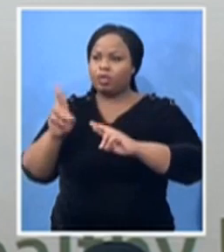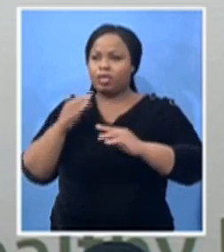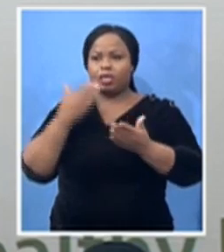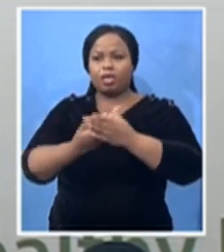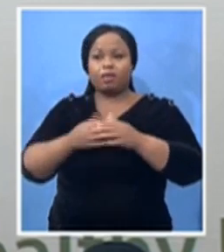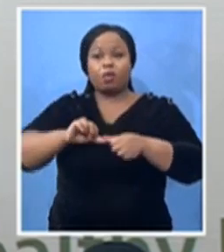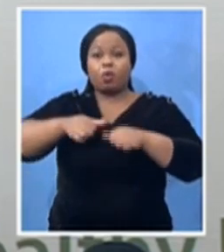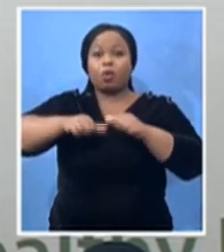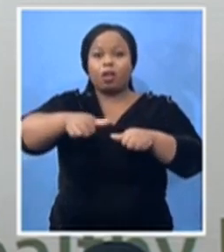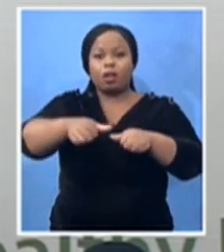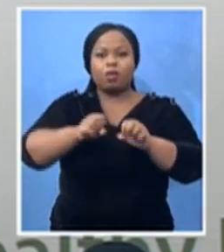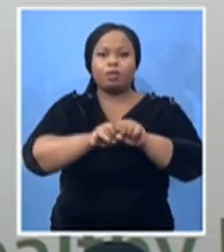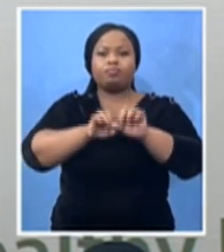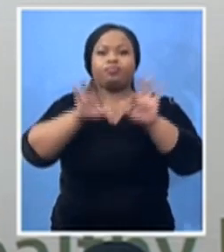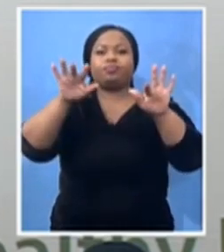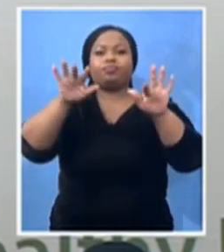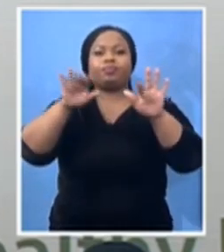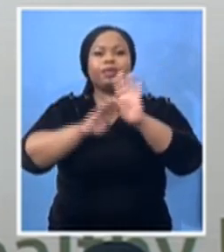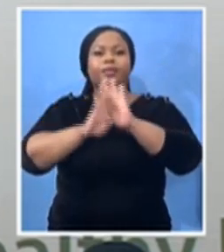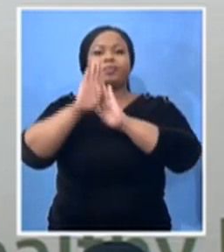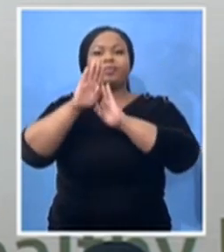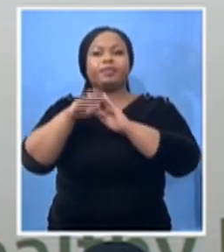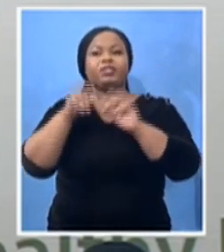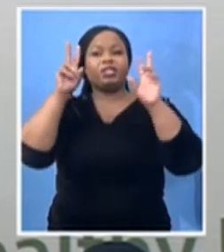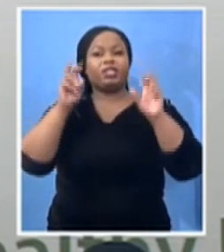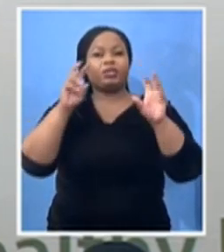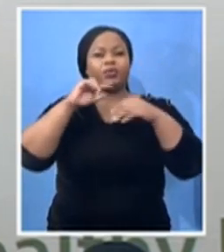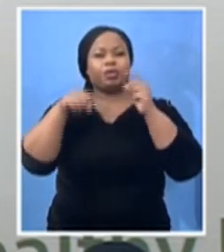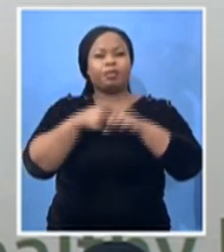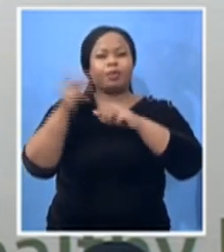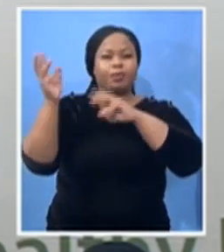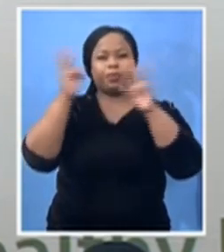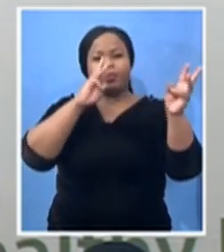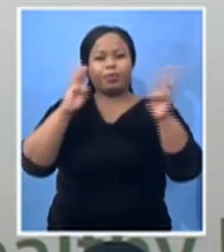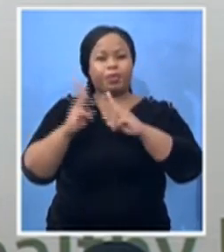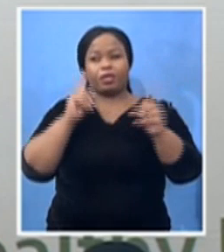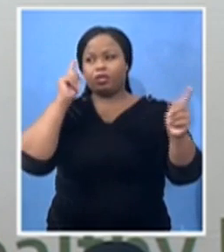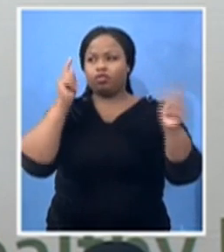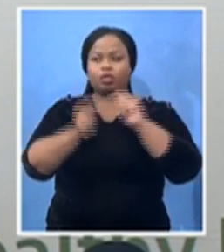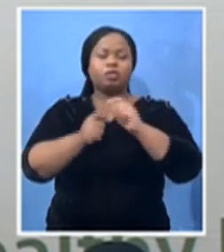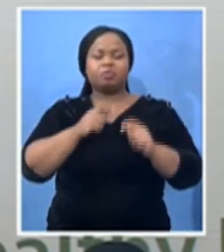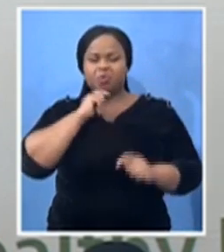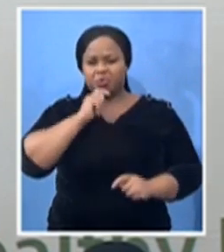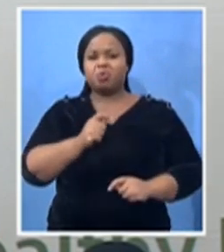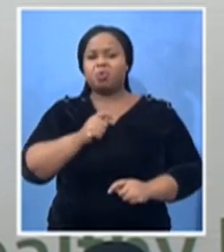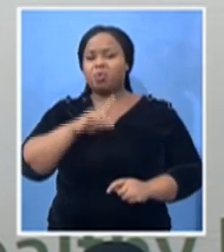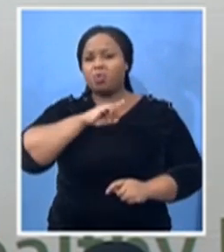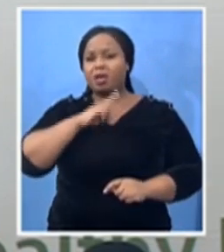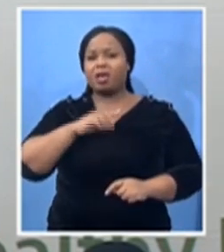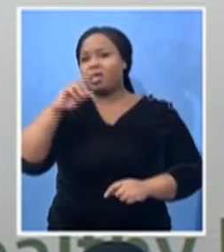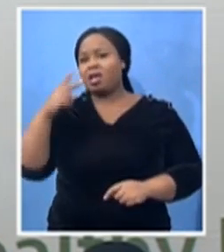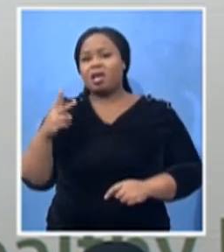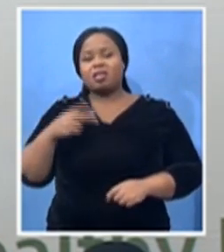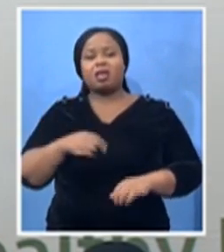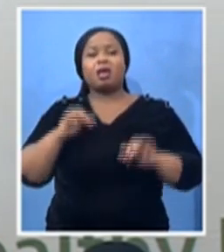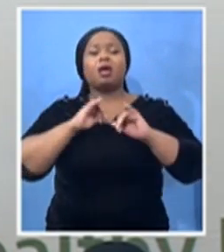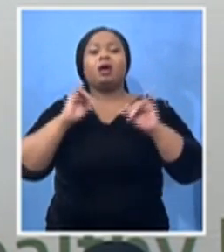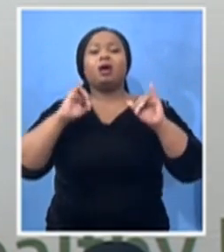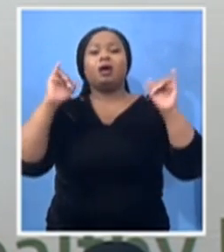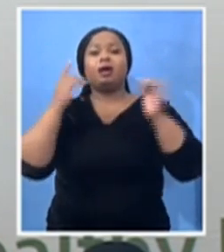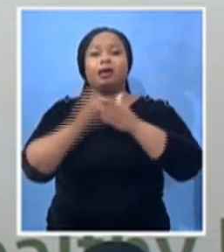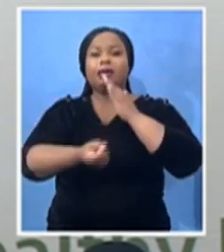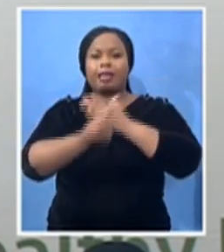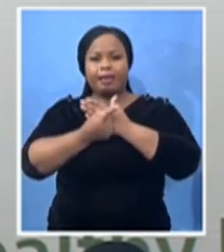relate to climate change become very real, because some of the pandemics and epidemics will be actually related to climate